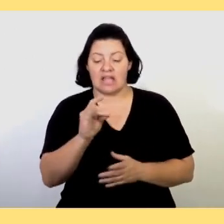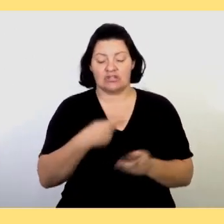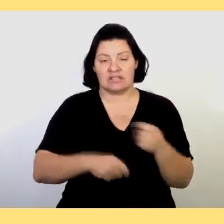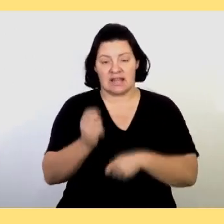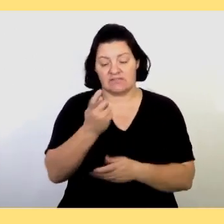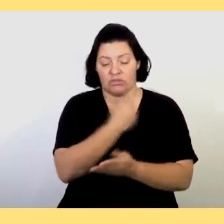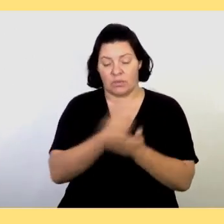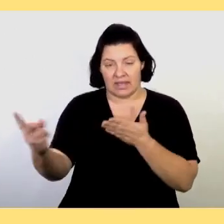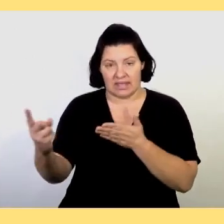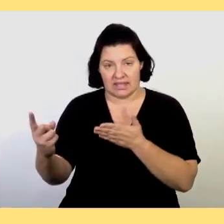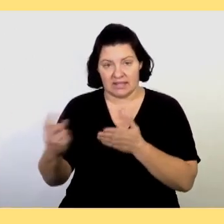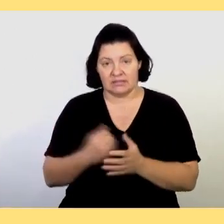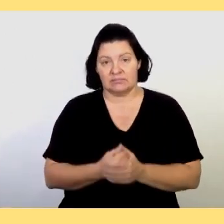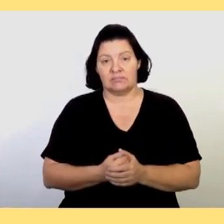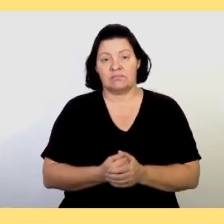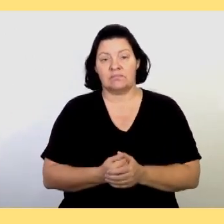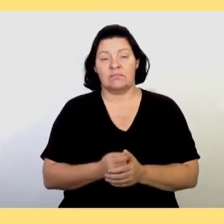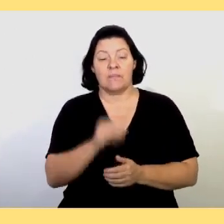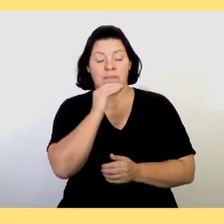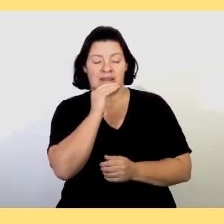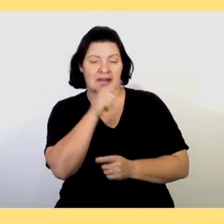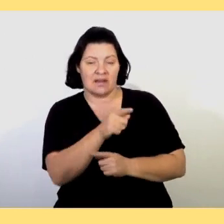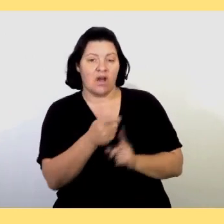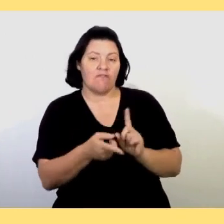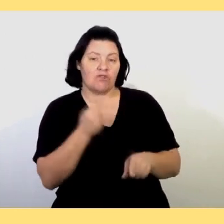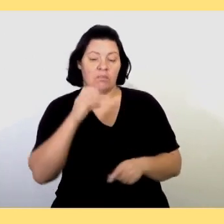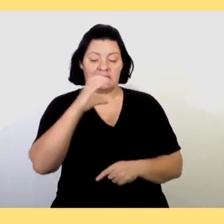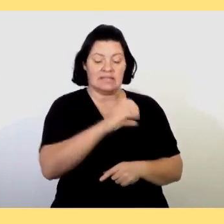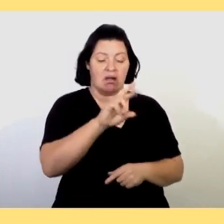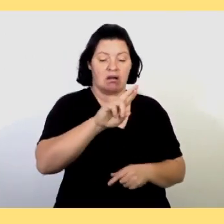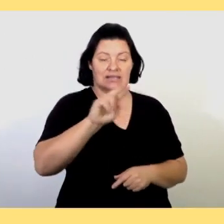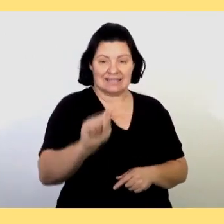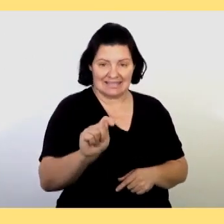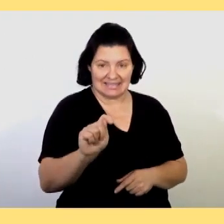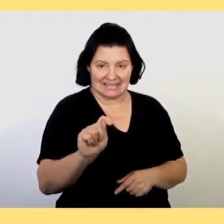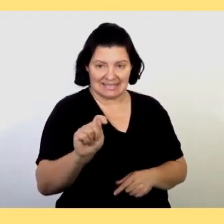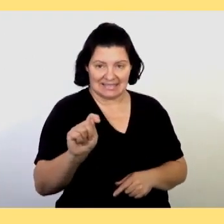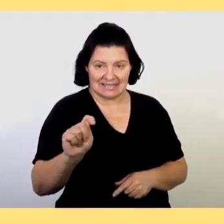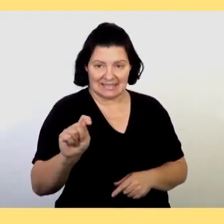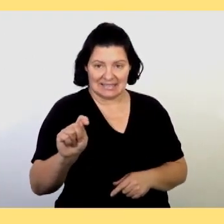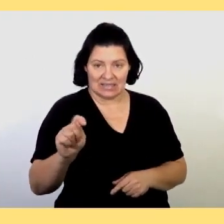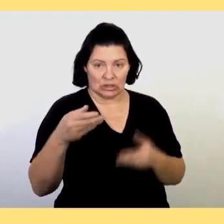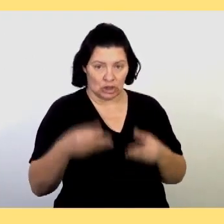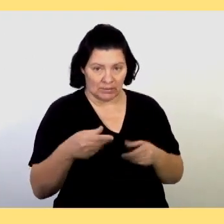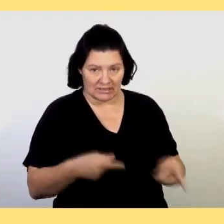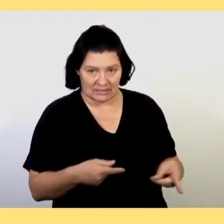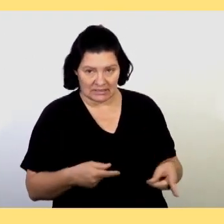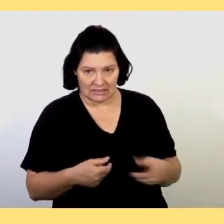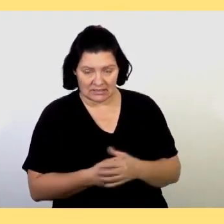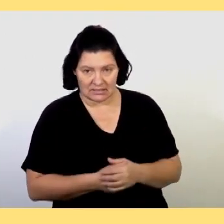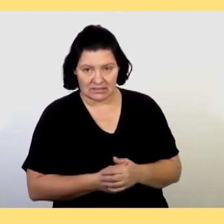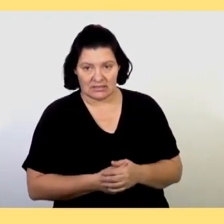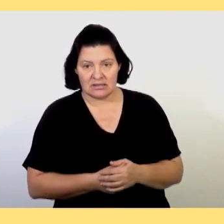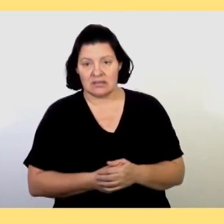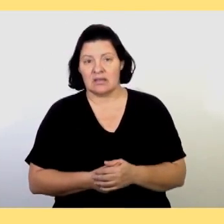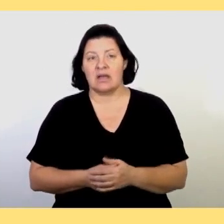cash sales for the week, okay? So these are from your CRT, remember, your document, it is your